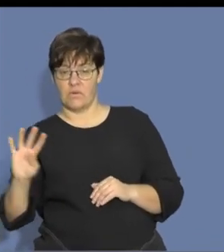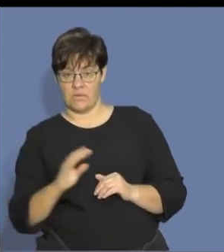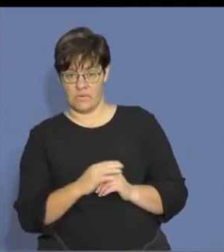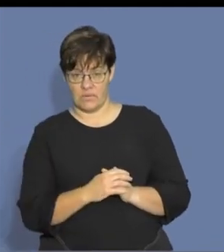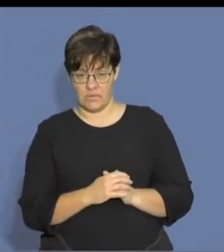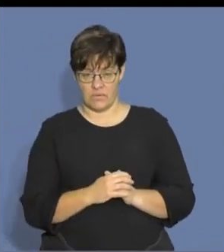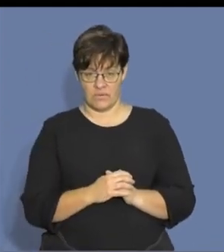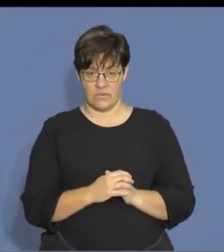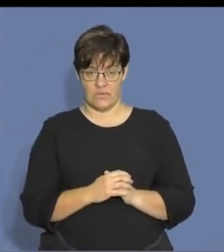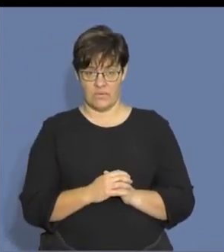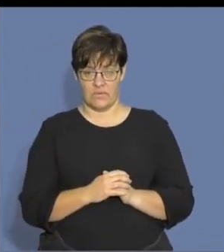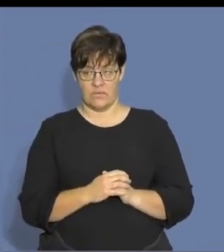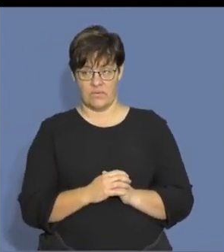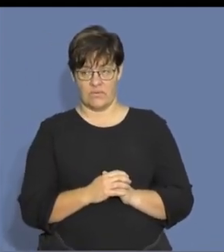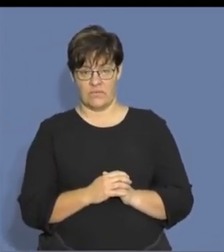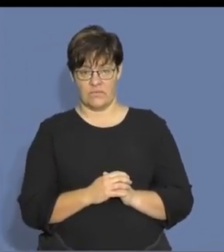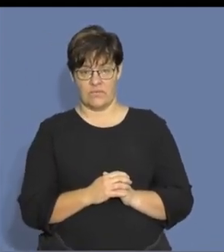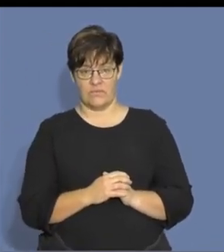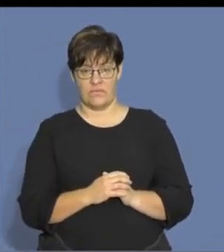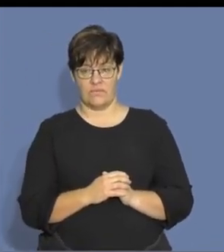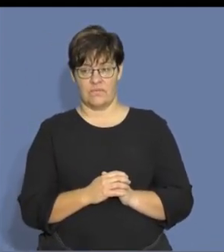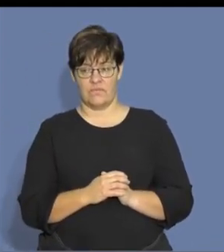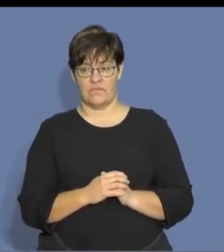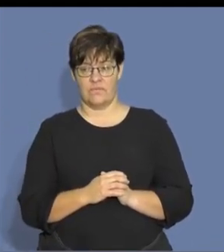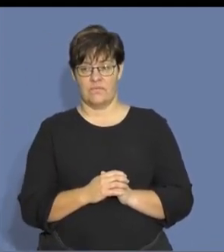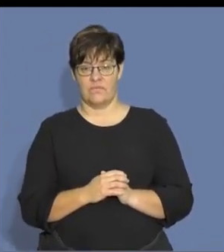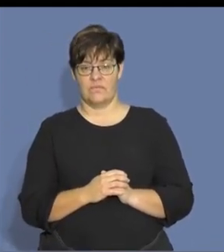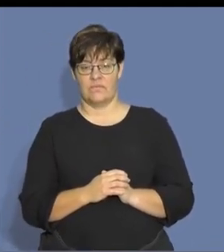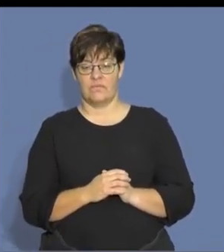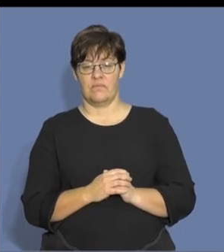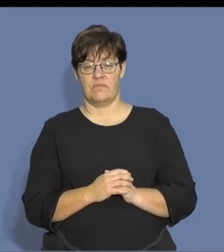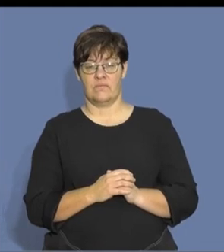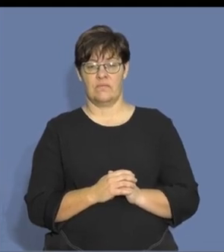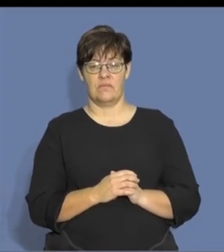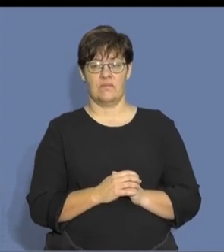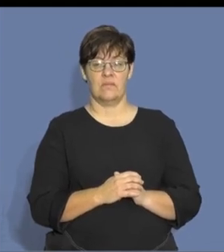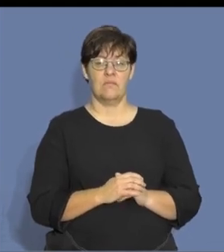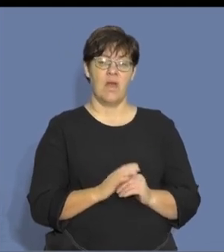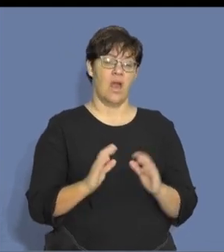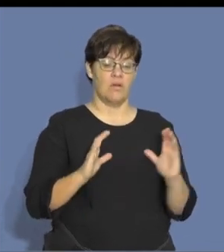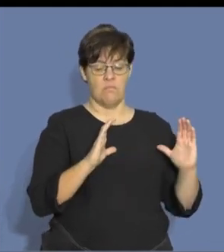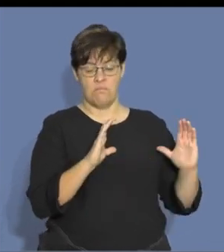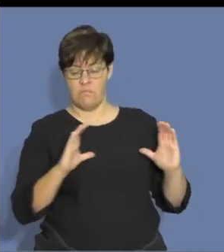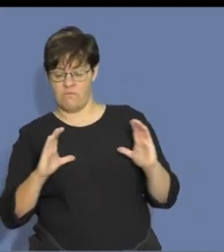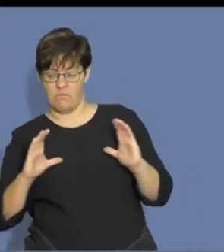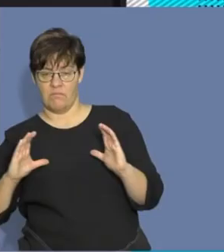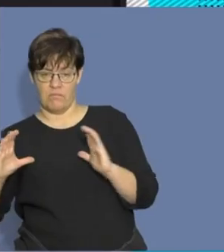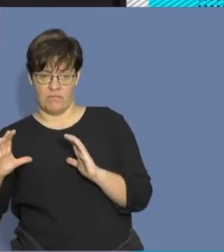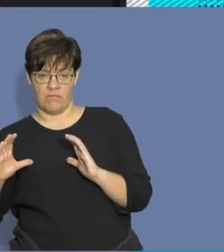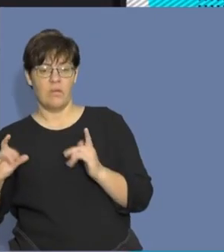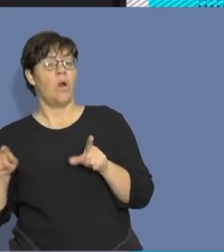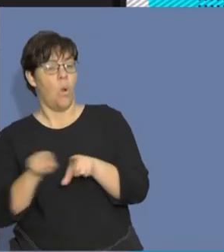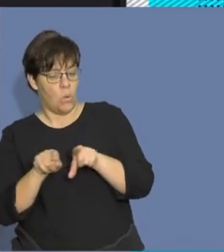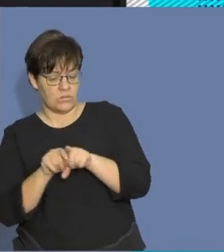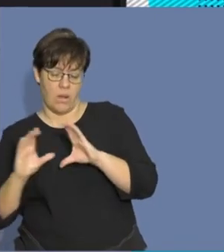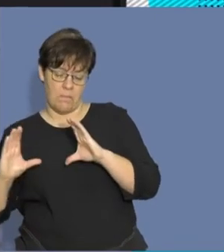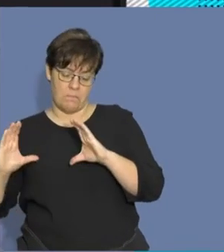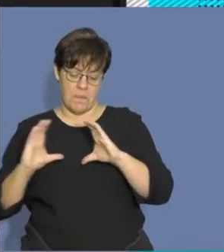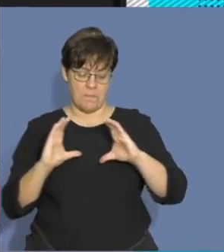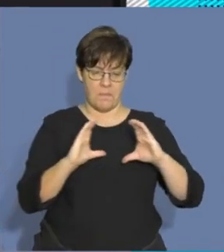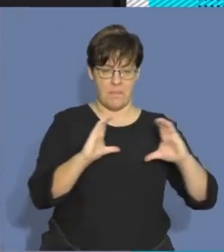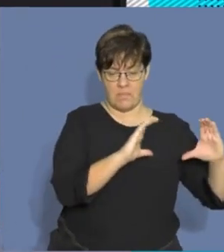the right, and it's now at 4. Now, as much as I can shift my circle to the right, I can also shift it to the left, I